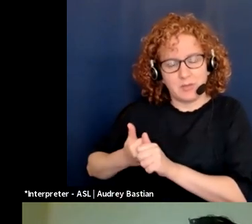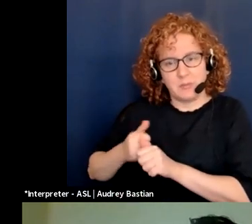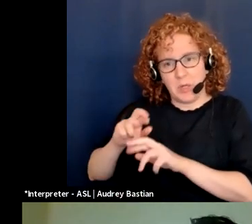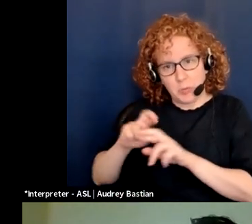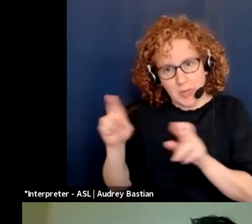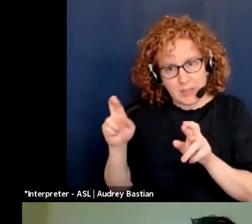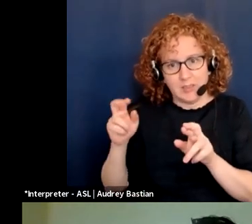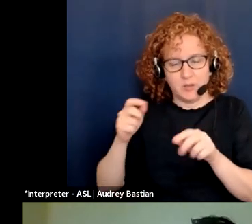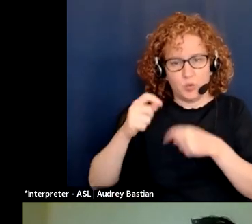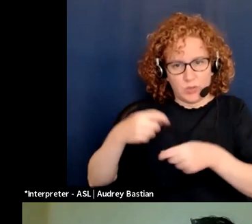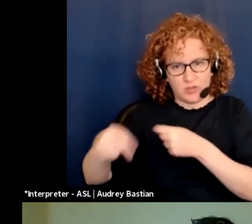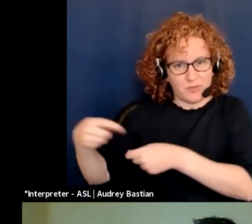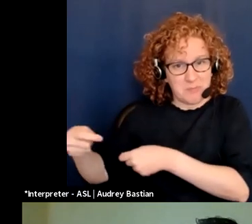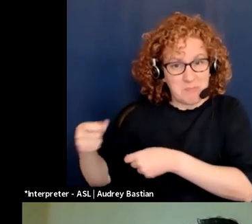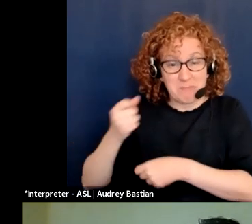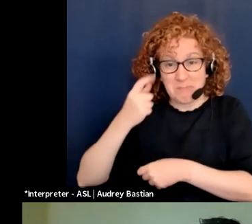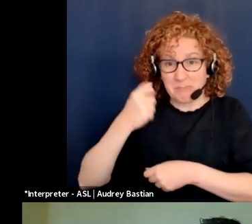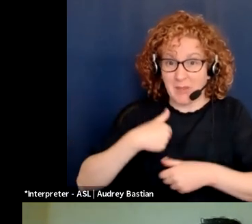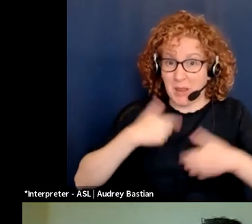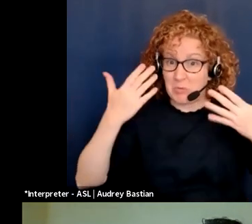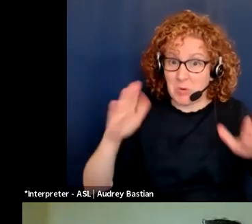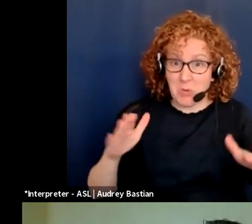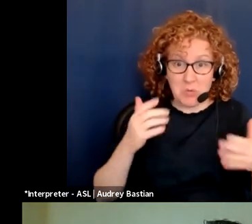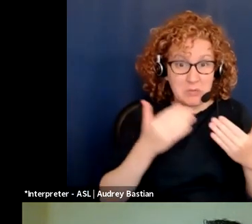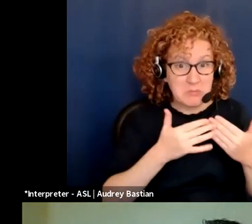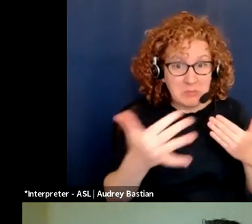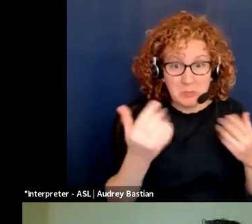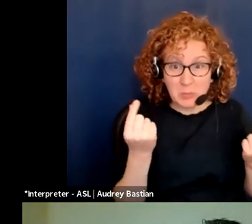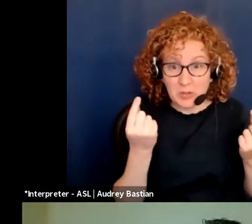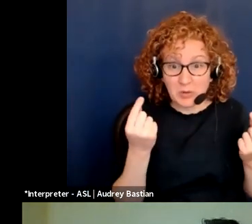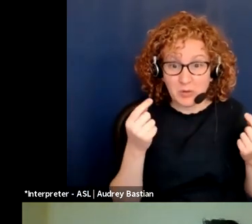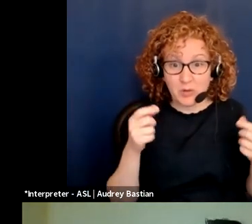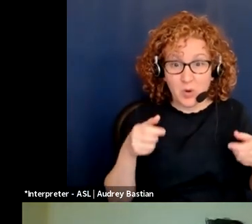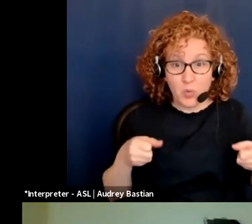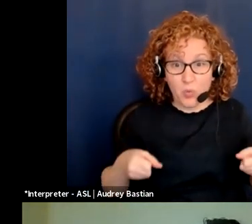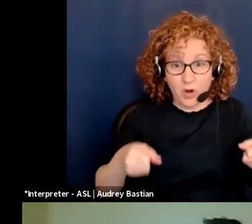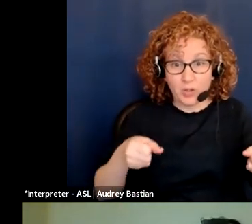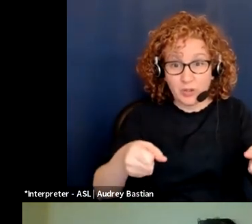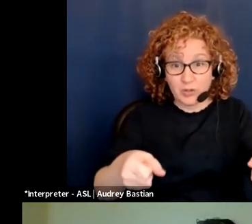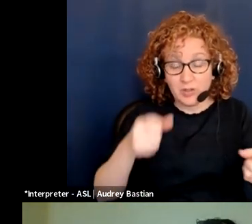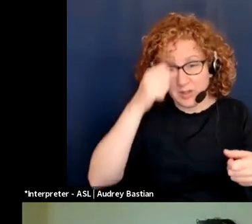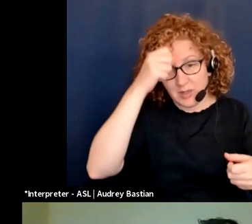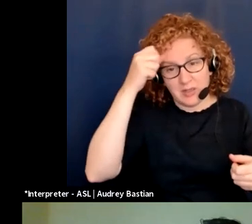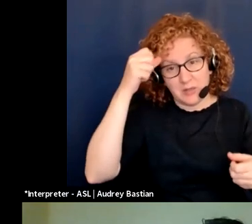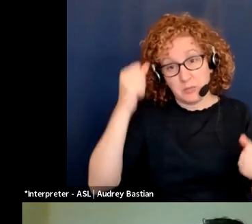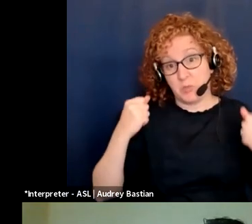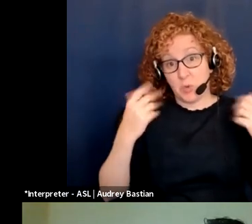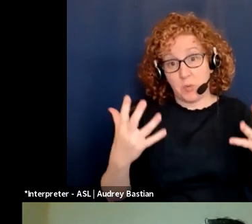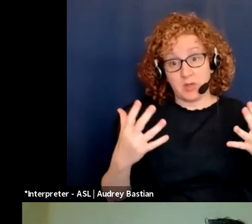I've been thinking, because like, I don't know what I'm going to do when I run out of walker. Yeah. Because so much of how I